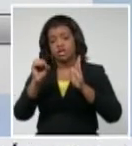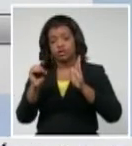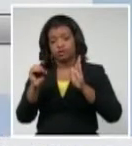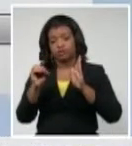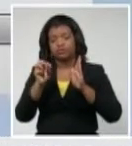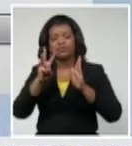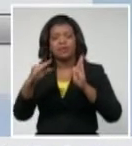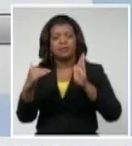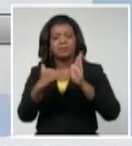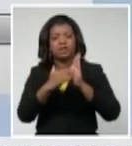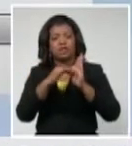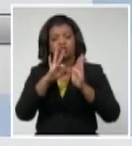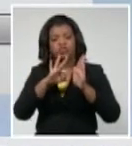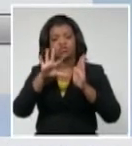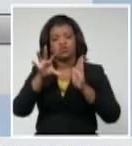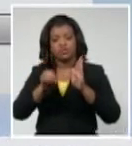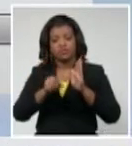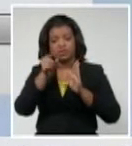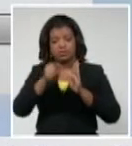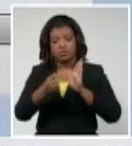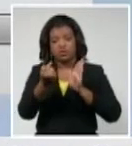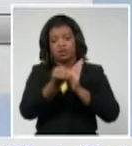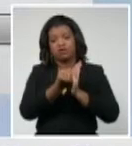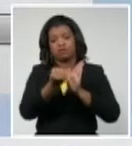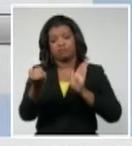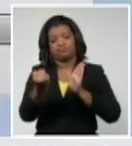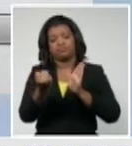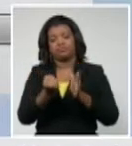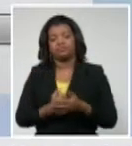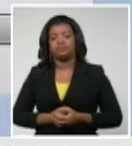22,503,850 confirmed cases, after